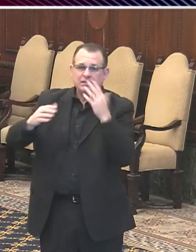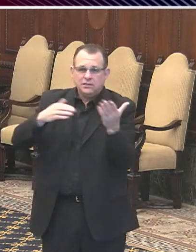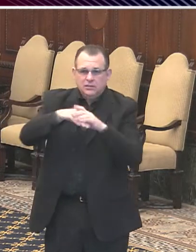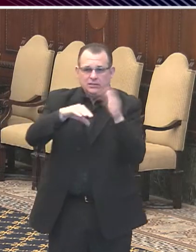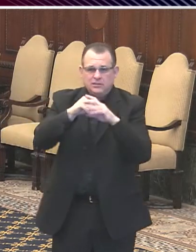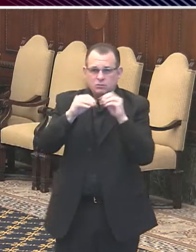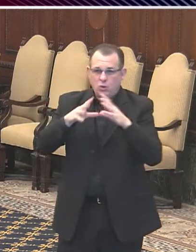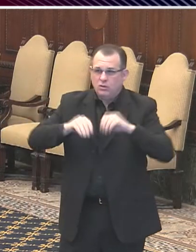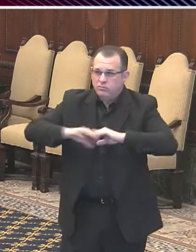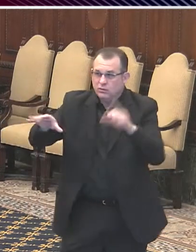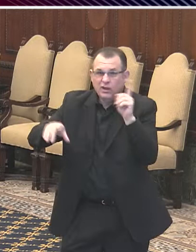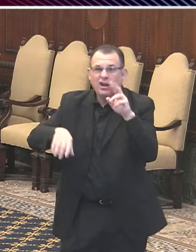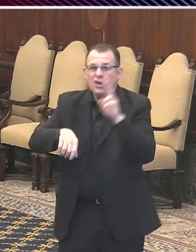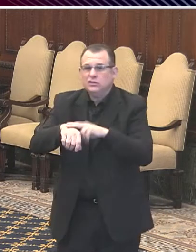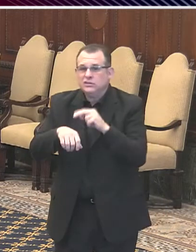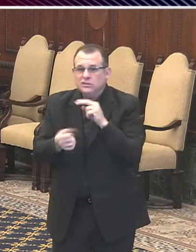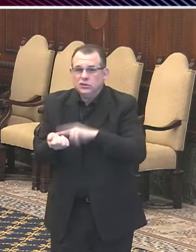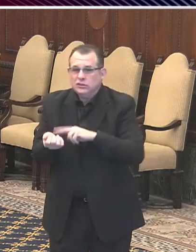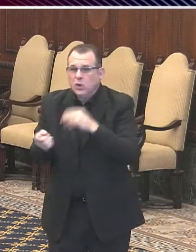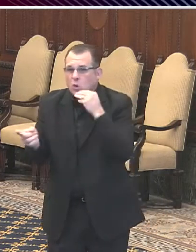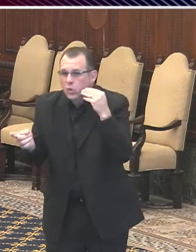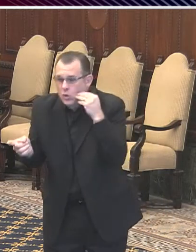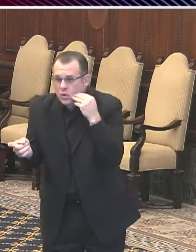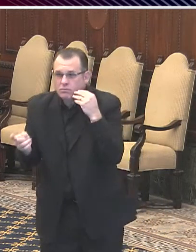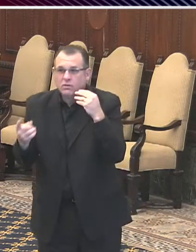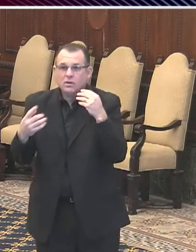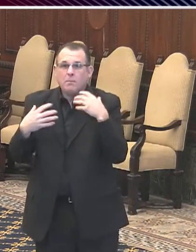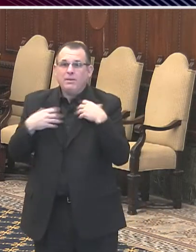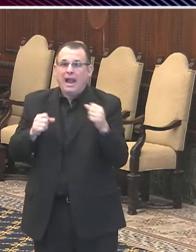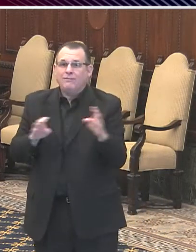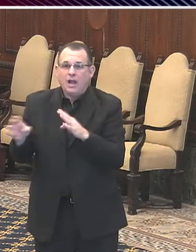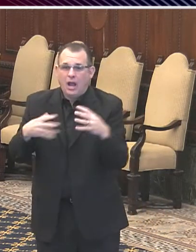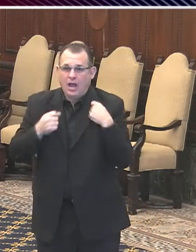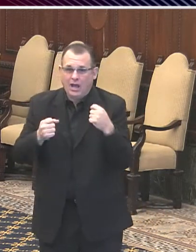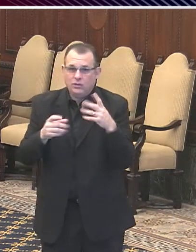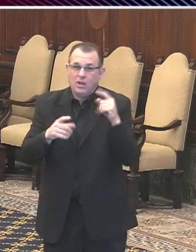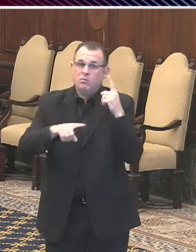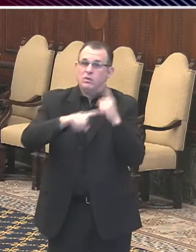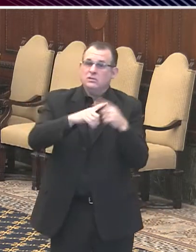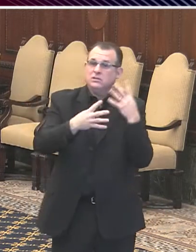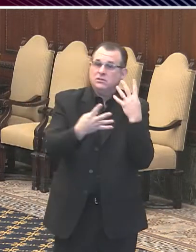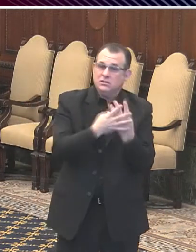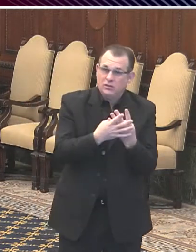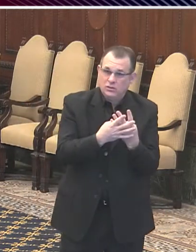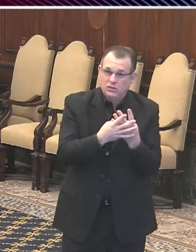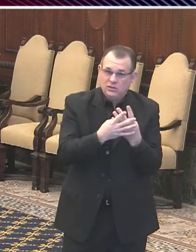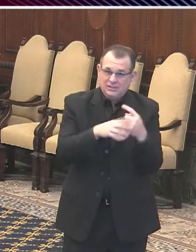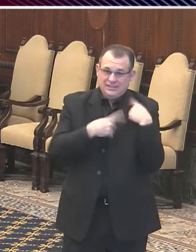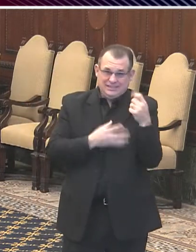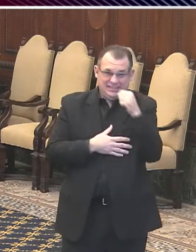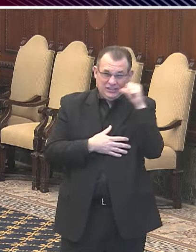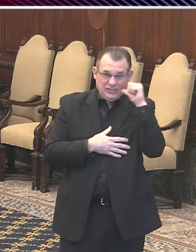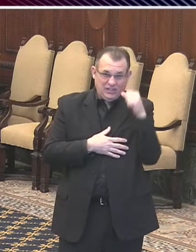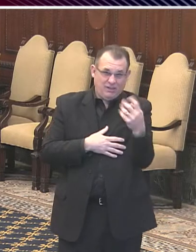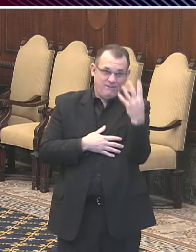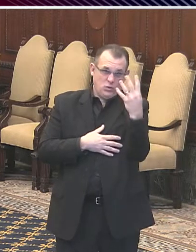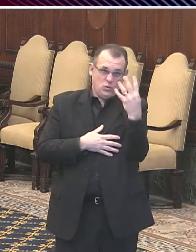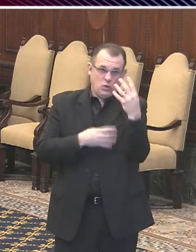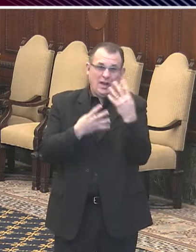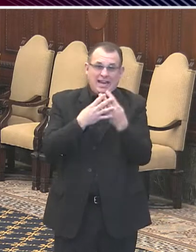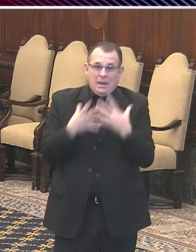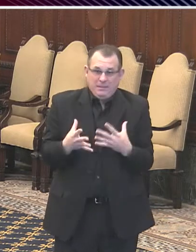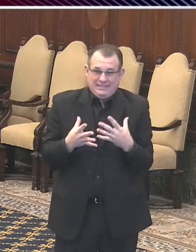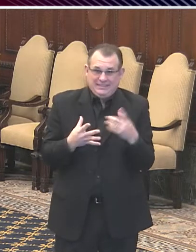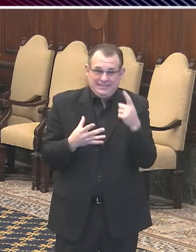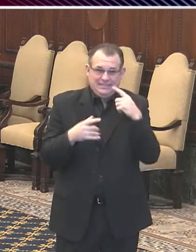nursing homes, it includes a behavioral health facility, and it includes the city's jail. Since yesterday, there are 4 new inmates who have tested positive, bringing